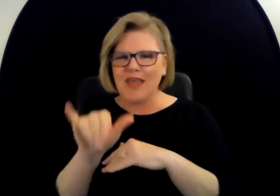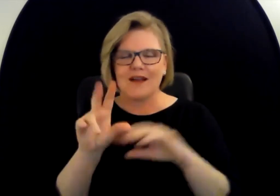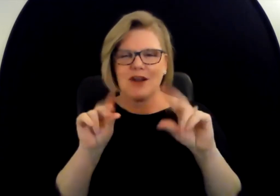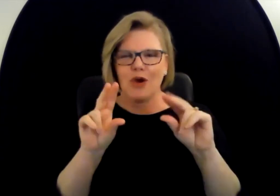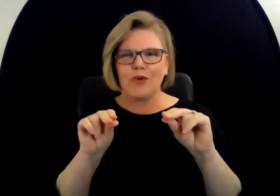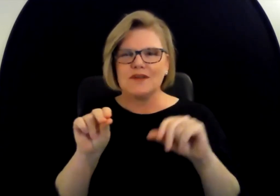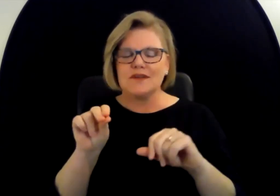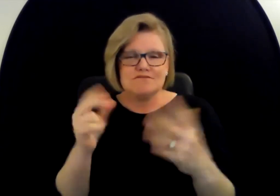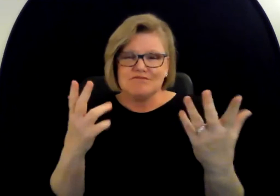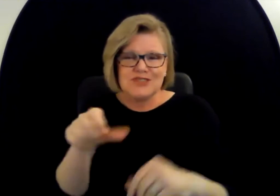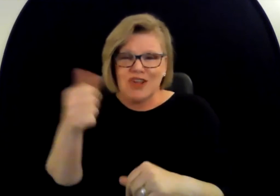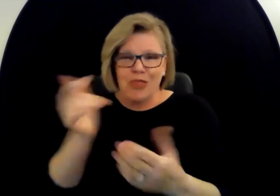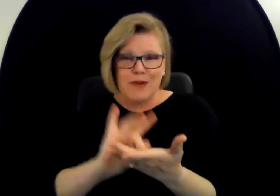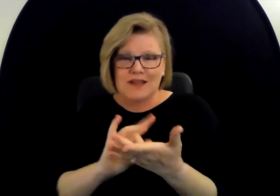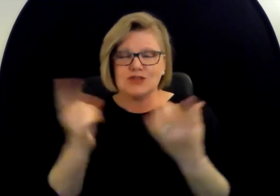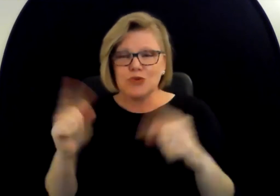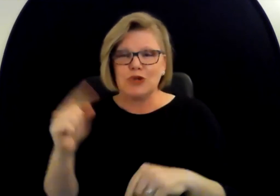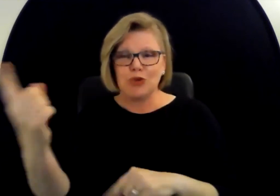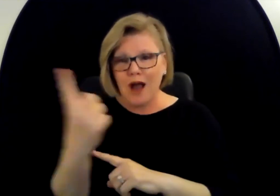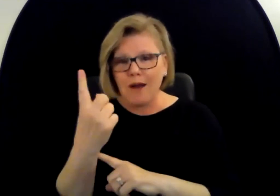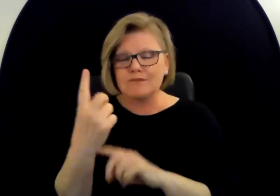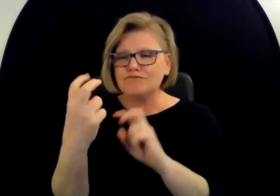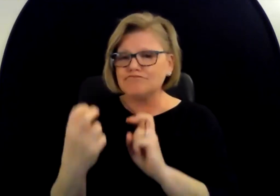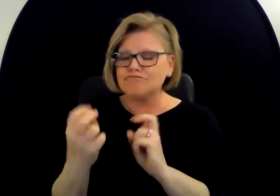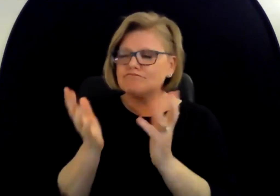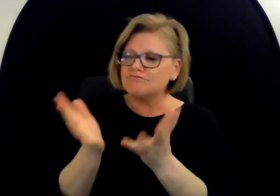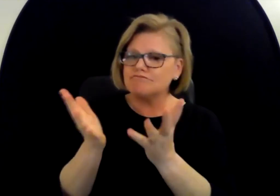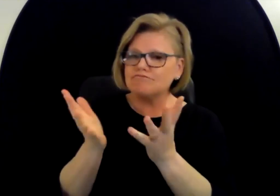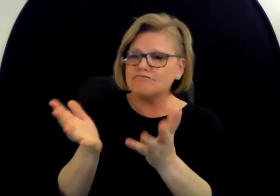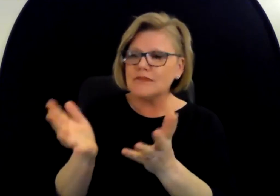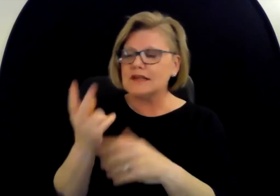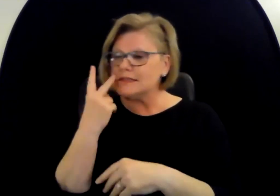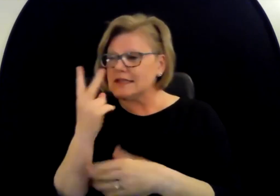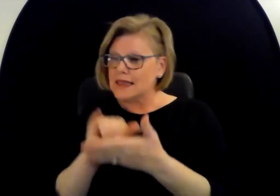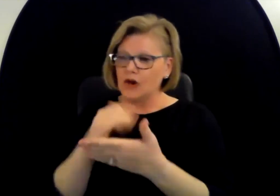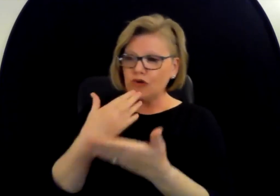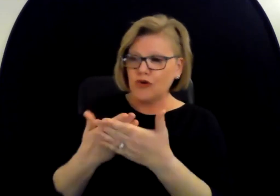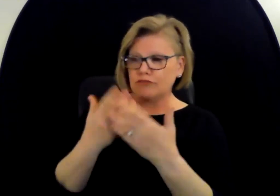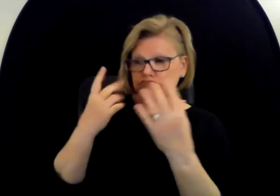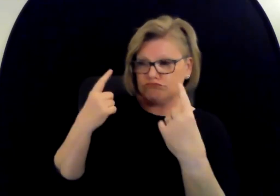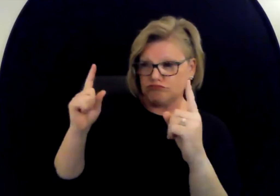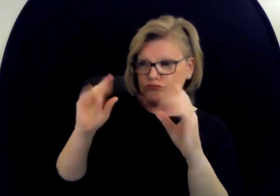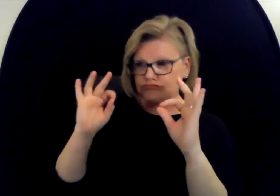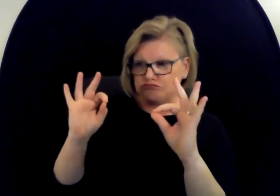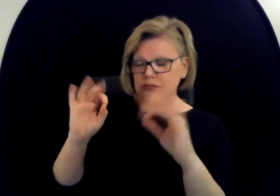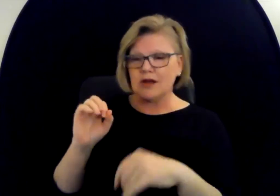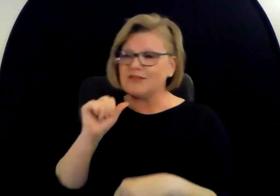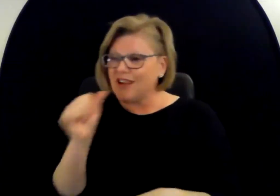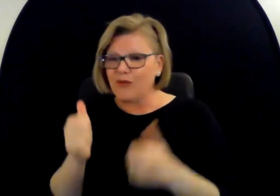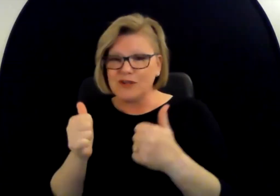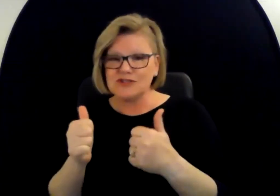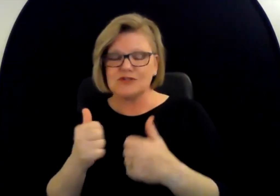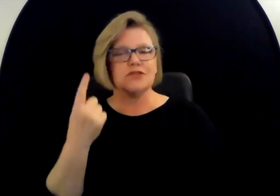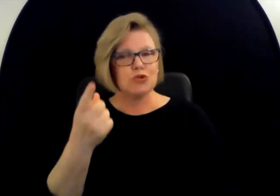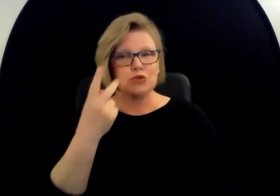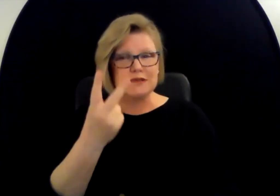So when you come to see me, we talk and we see, oh, okay, is this a good fit for you or not? And so when you're seeing the doctor, no one knows,